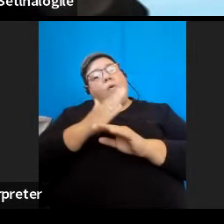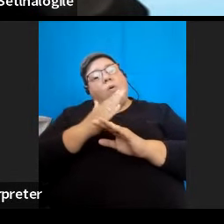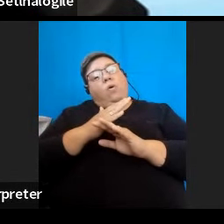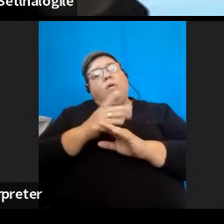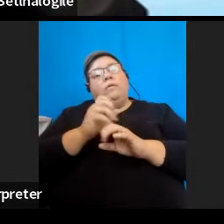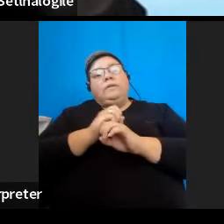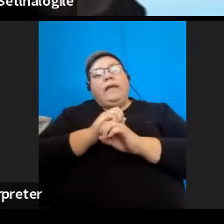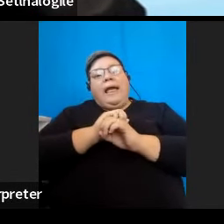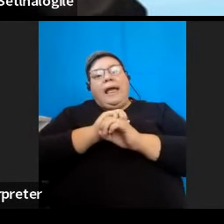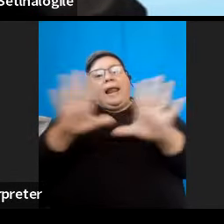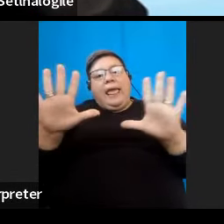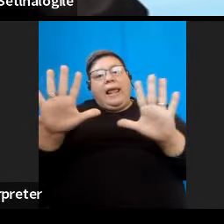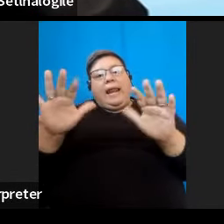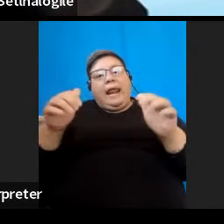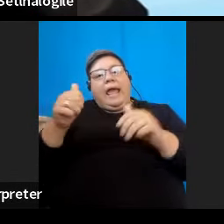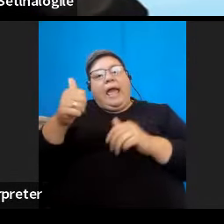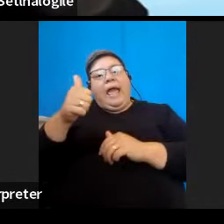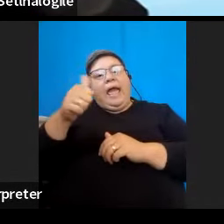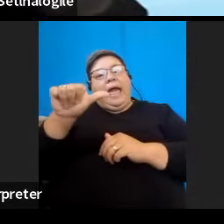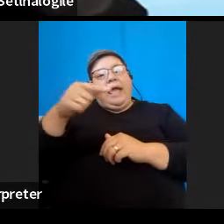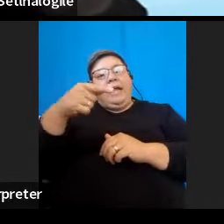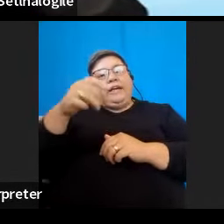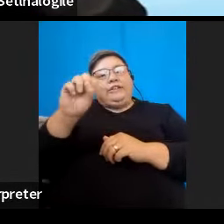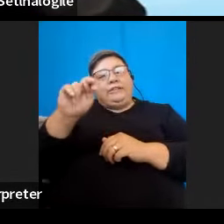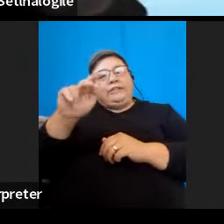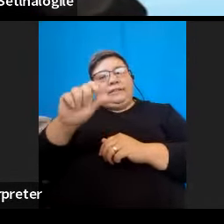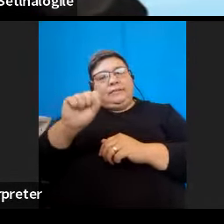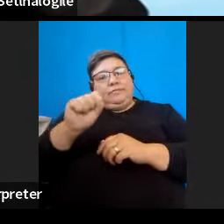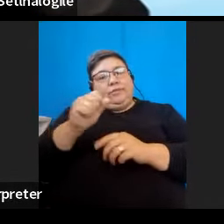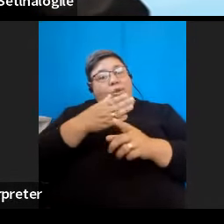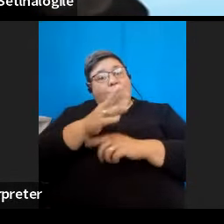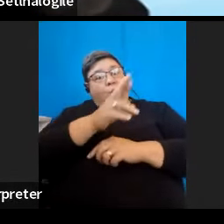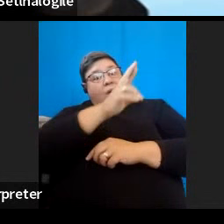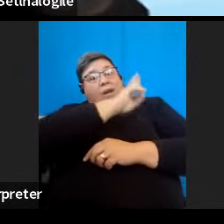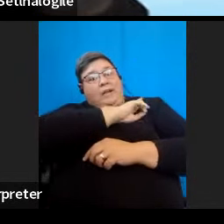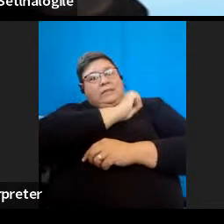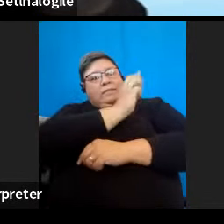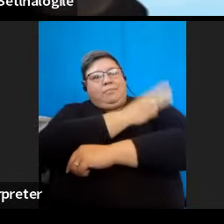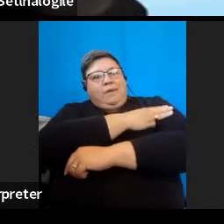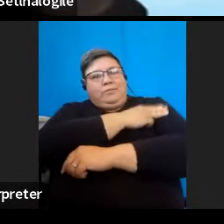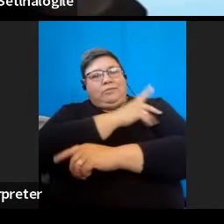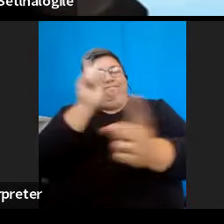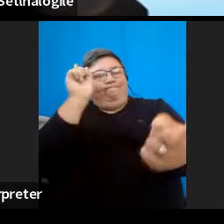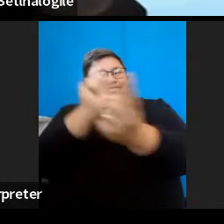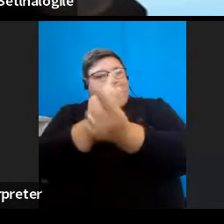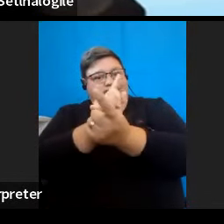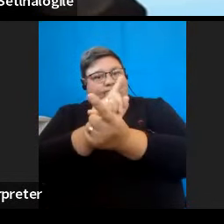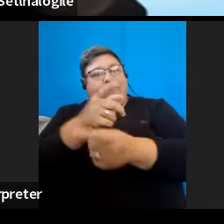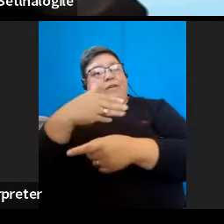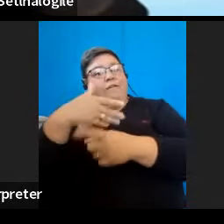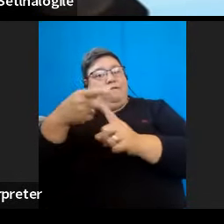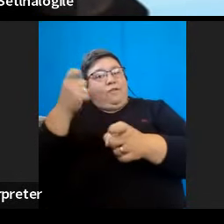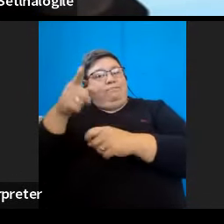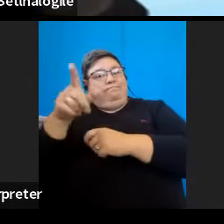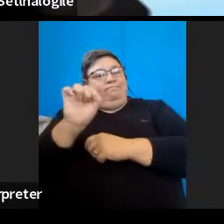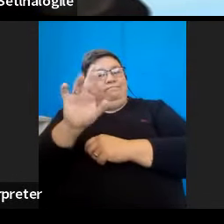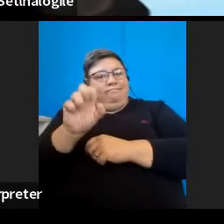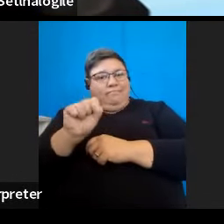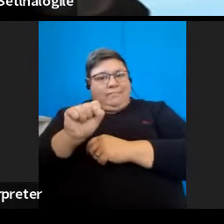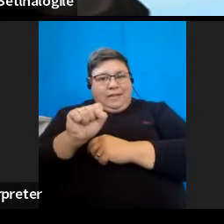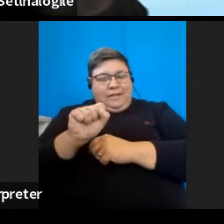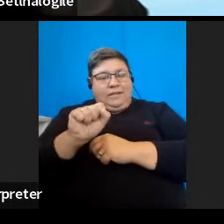agents. And through the risk management approach that is applied by SARS, when clearing agents